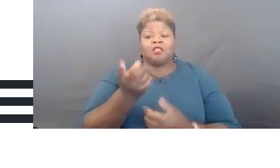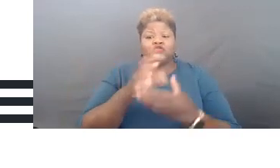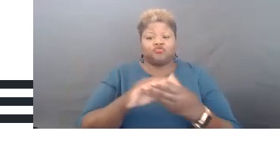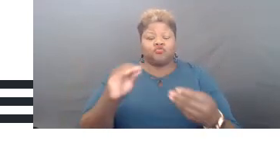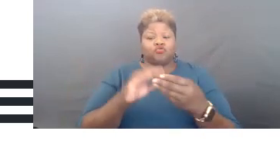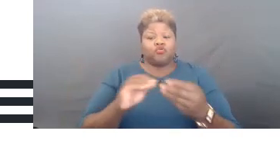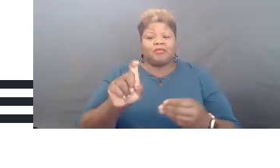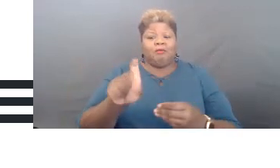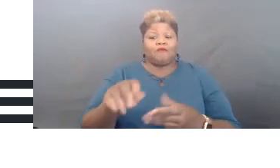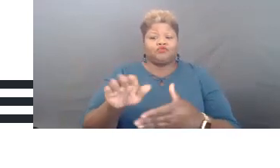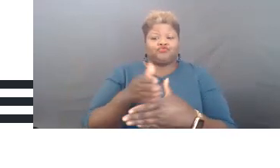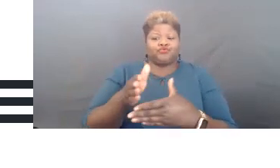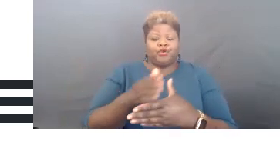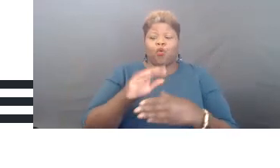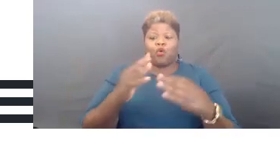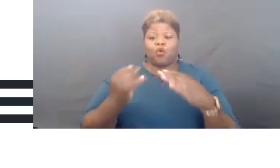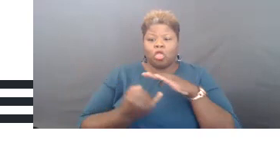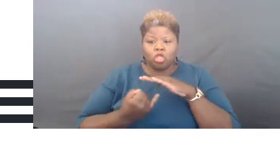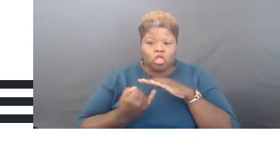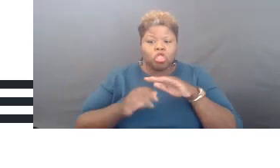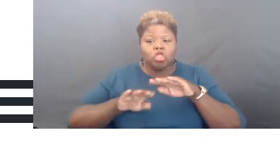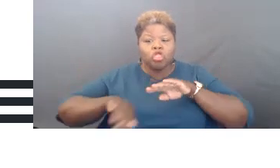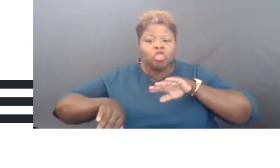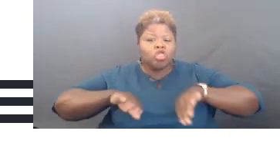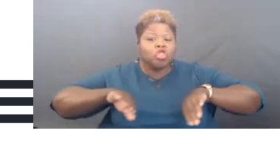told, that we are no longer isolating one another